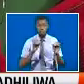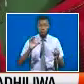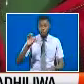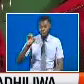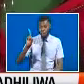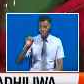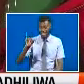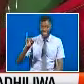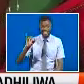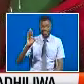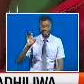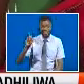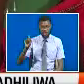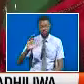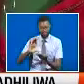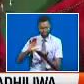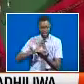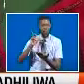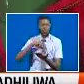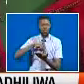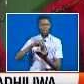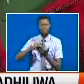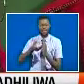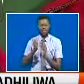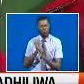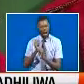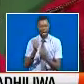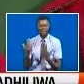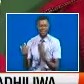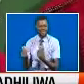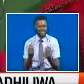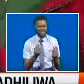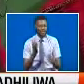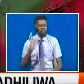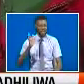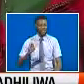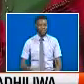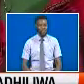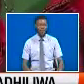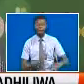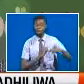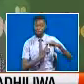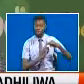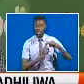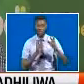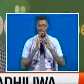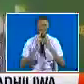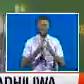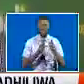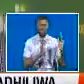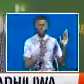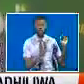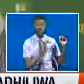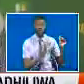board, and it's going to make our work easier. So we're expecting positive results. The funds have not